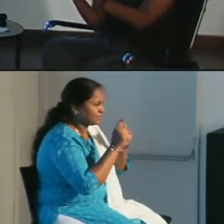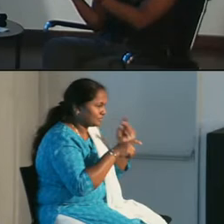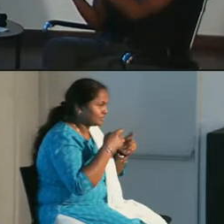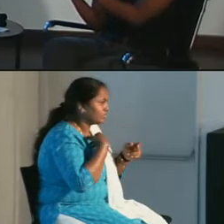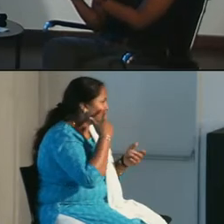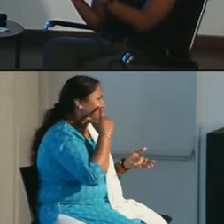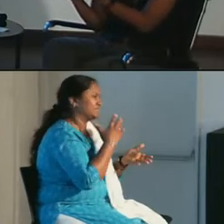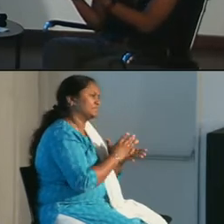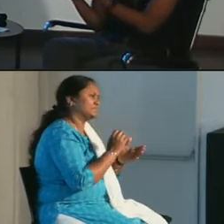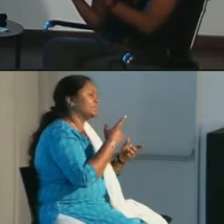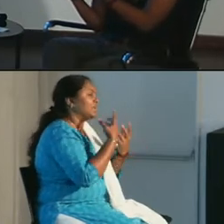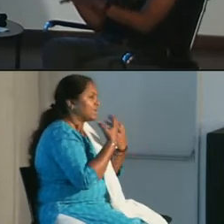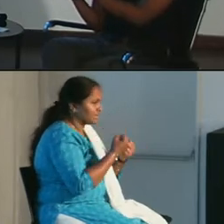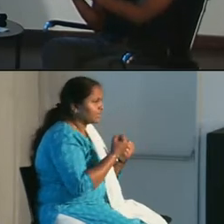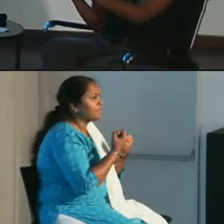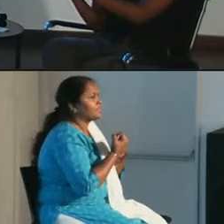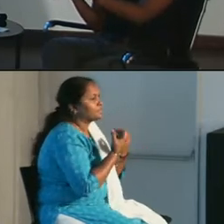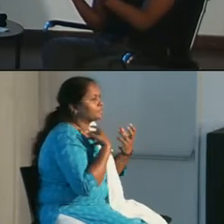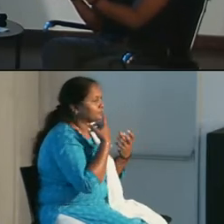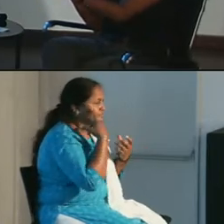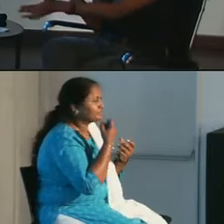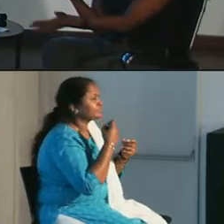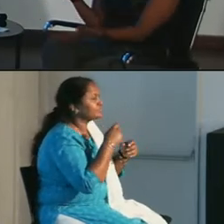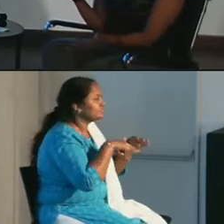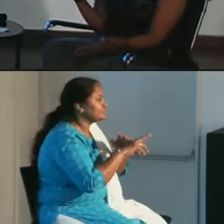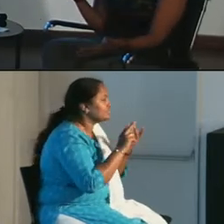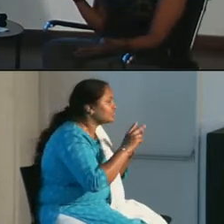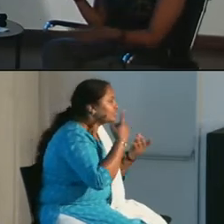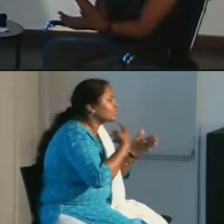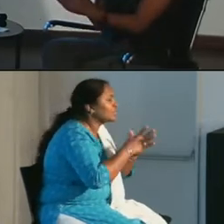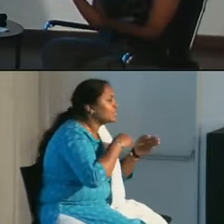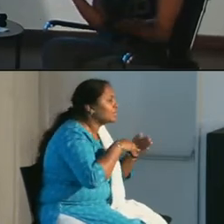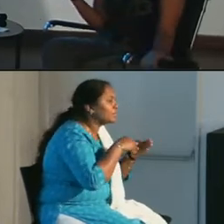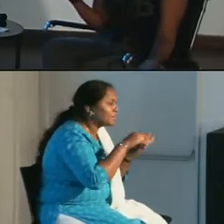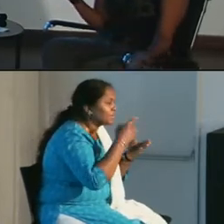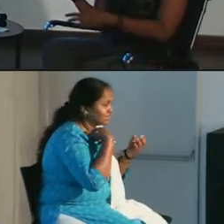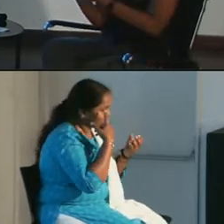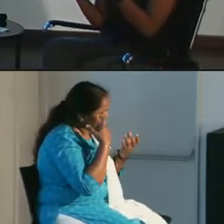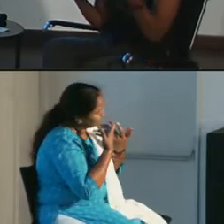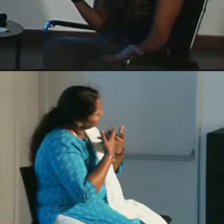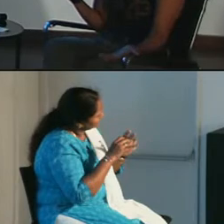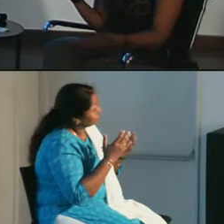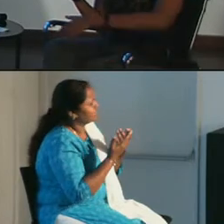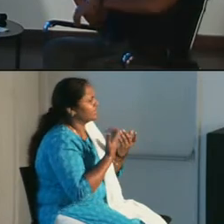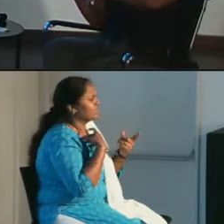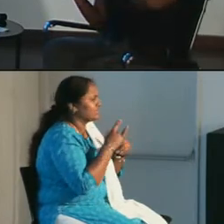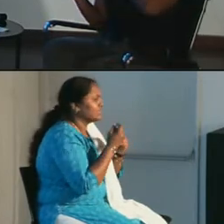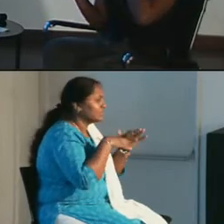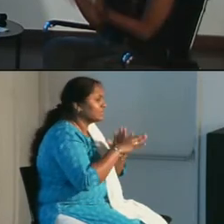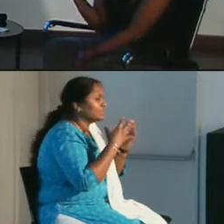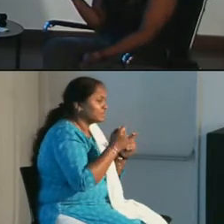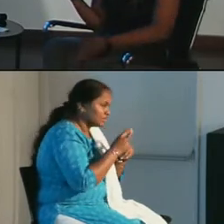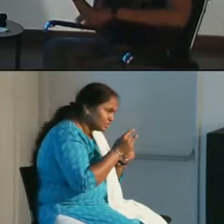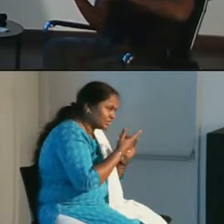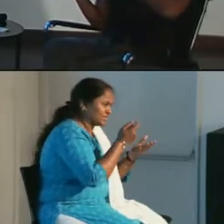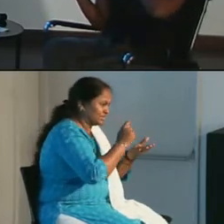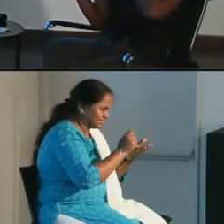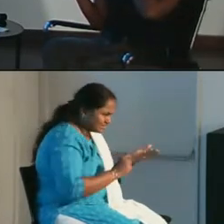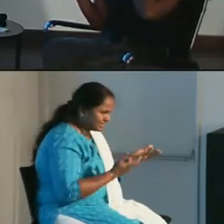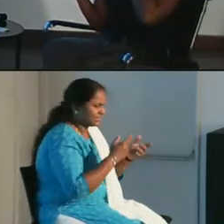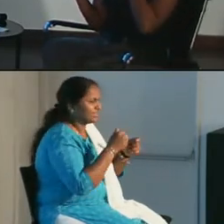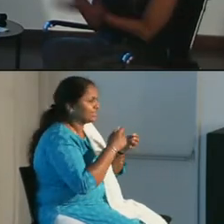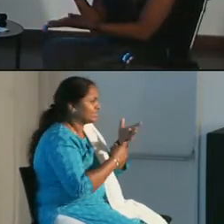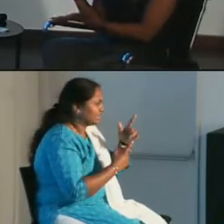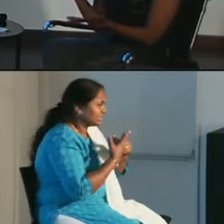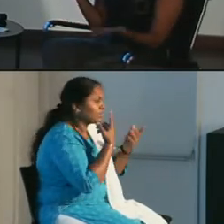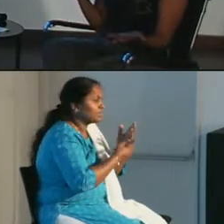don't believe that there are any barriers as what is it that you can paint. We should be able to paint anything. We should be able to doodle. Be able to write crap. I